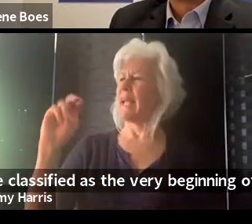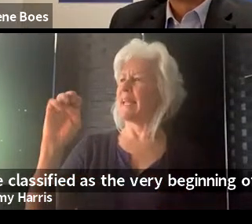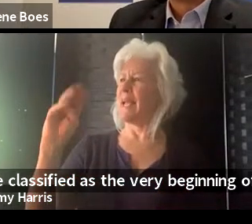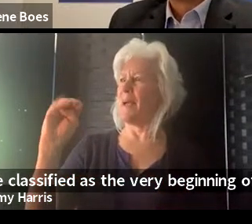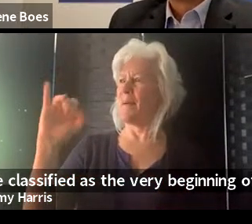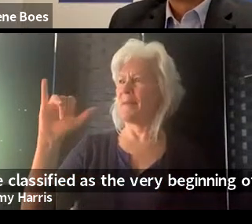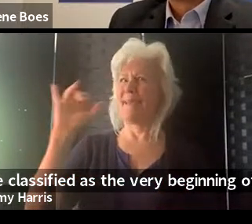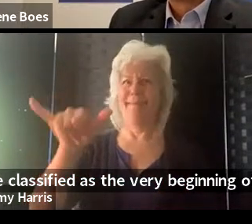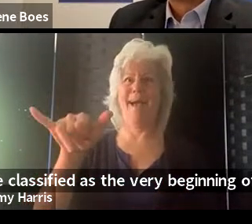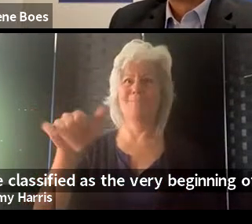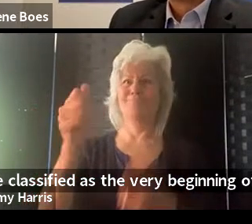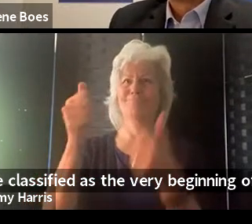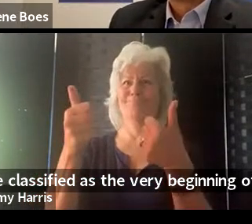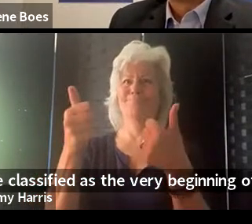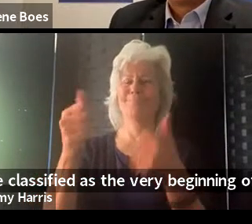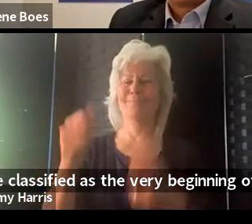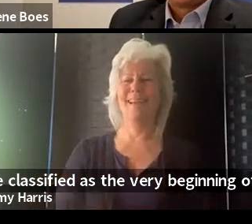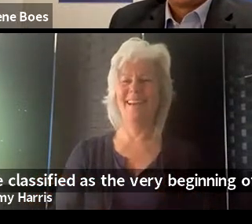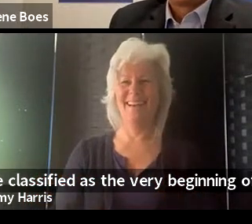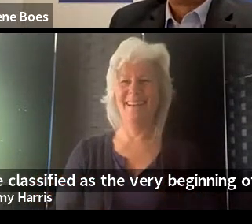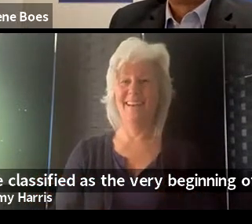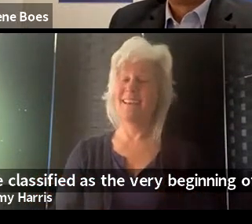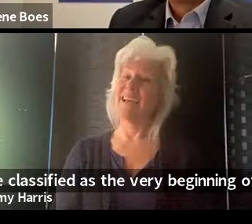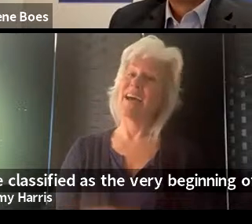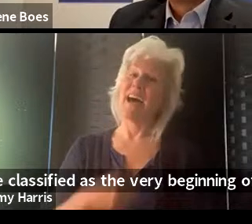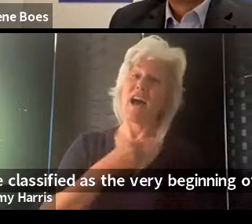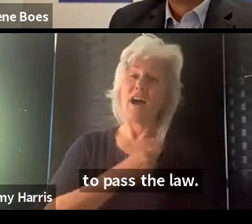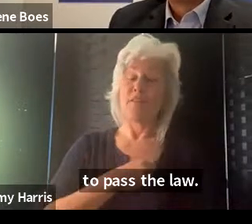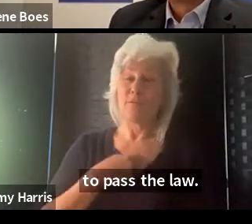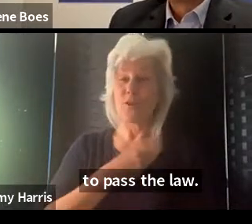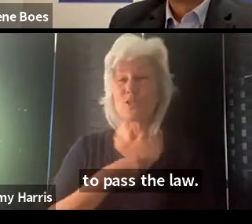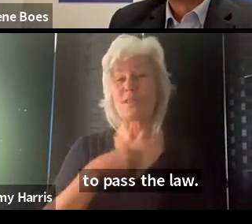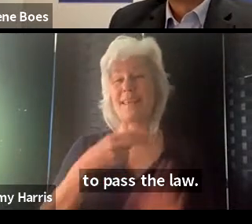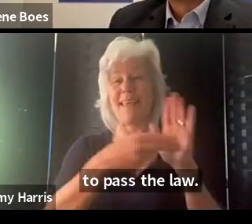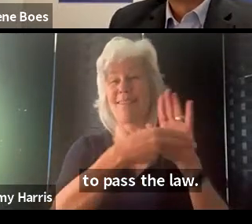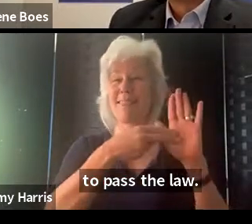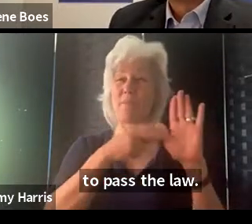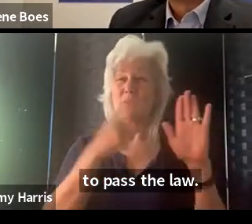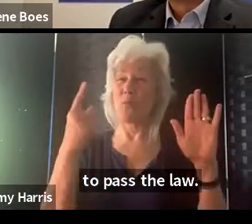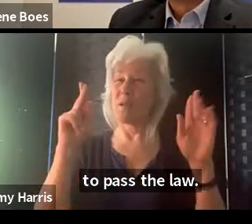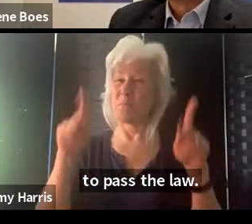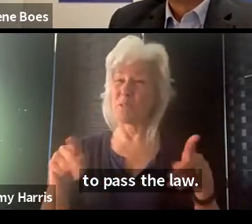you, exactly. Janet. Unfortunately, it labeled one person, but